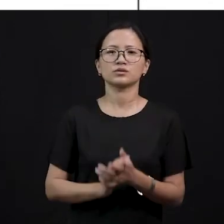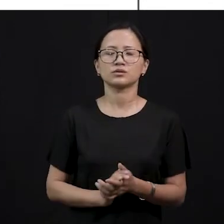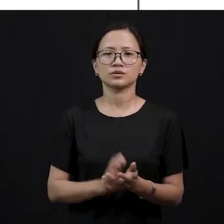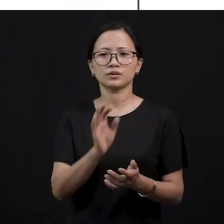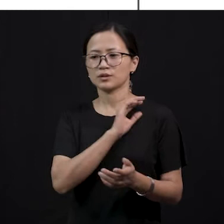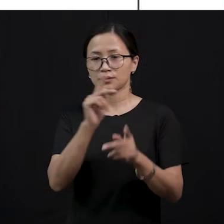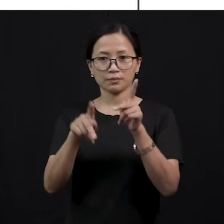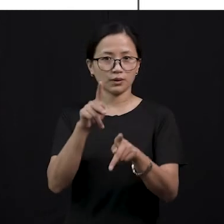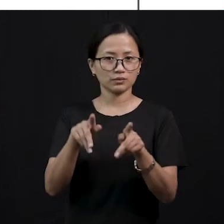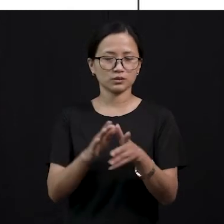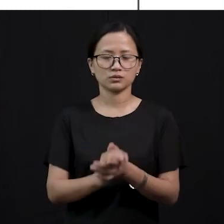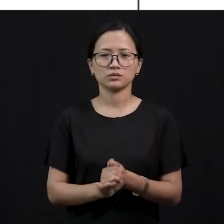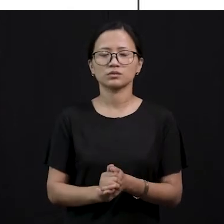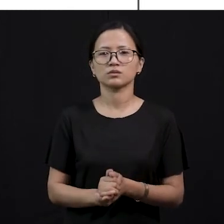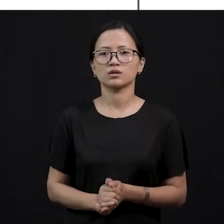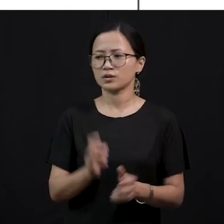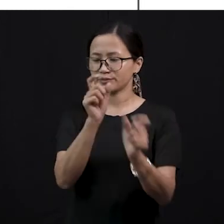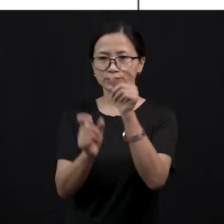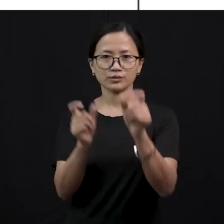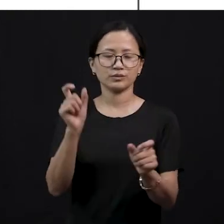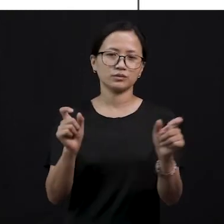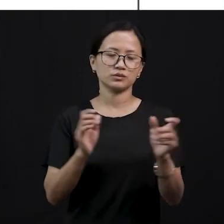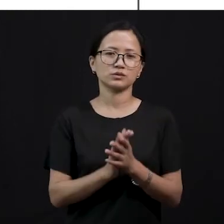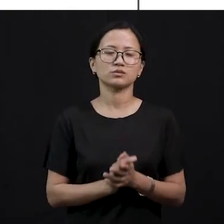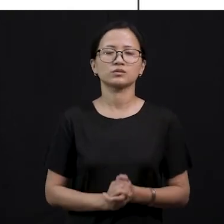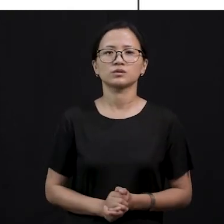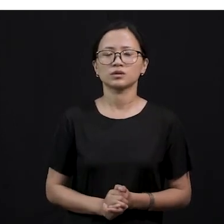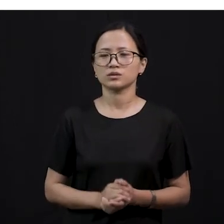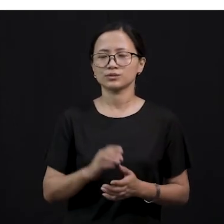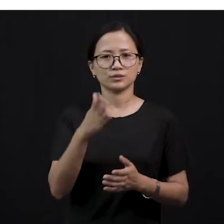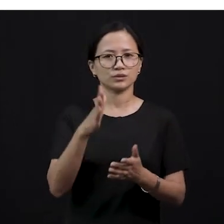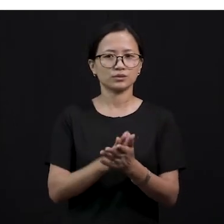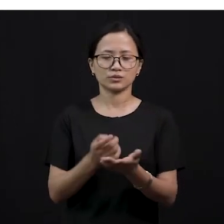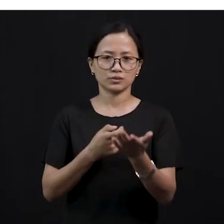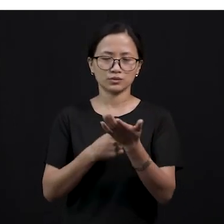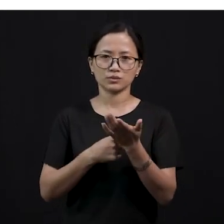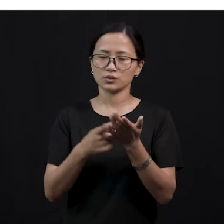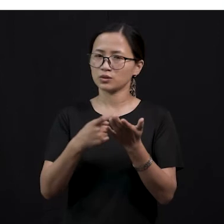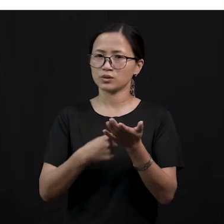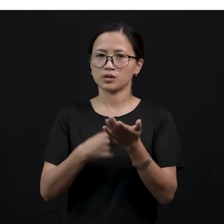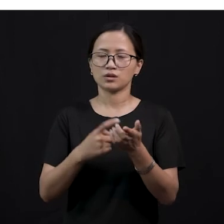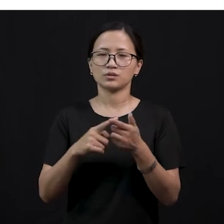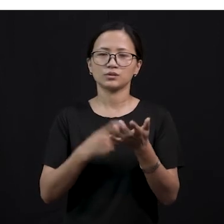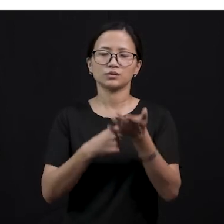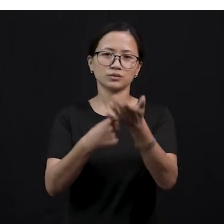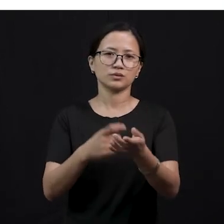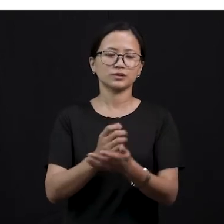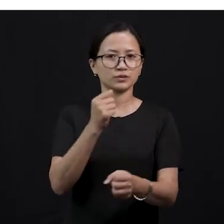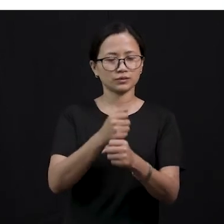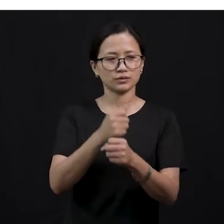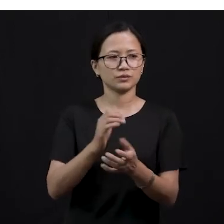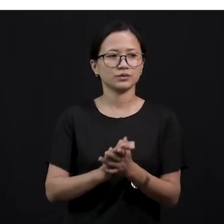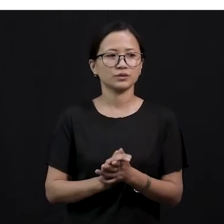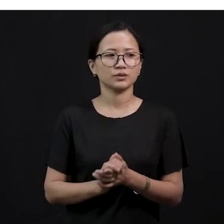public should be paramount and not the interest of the ruling government. So, these are